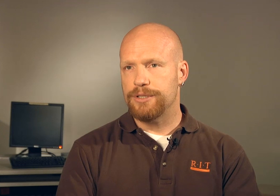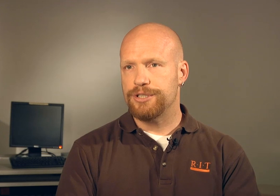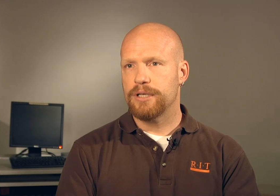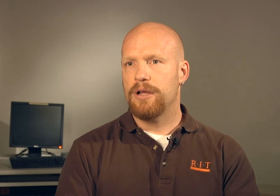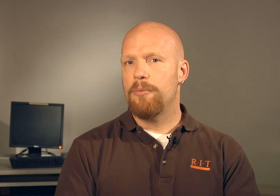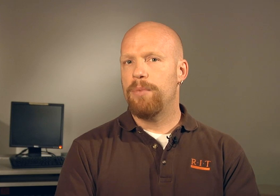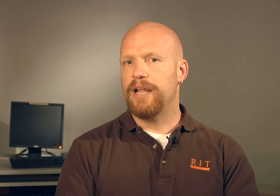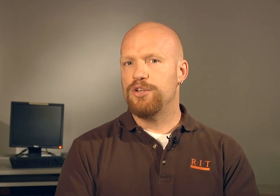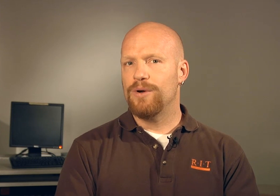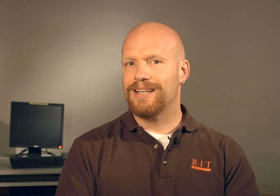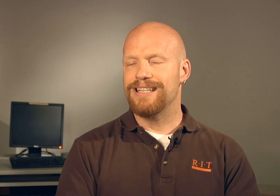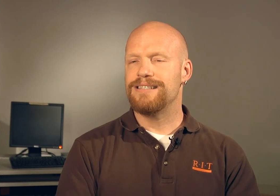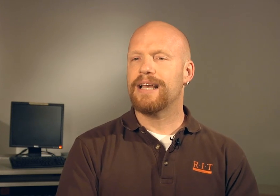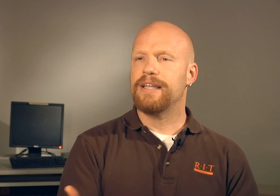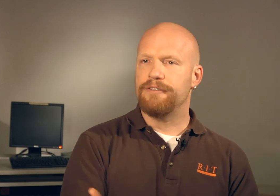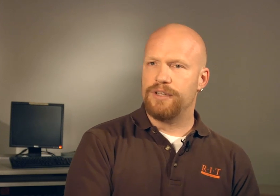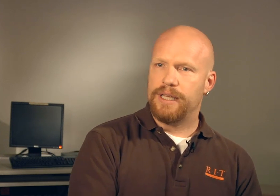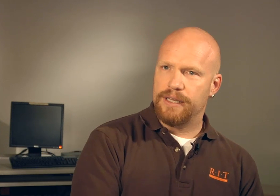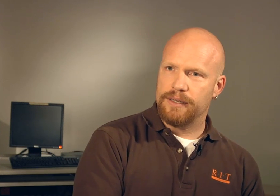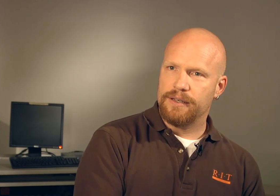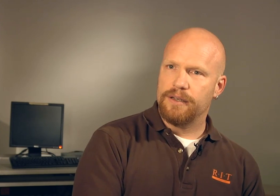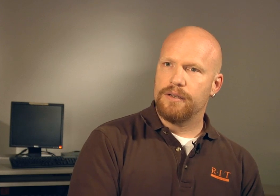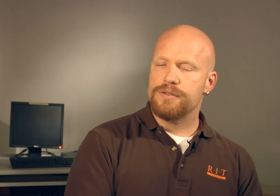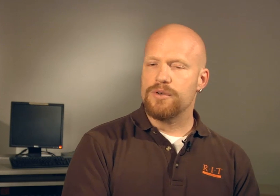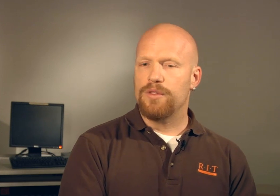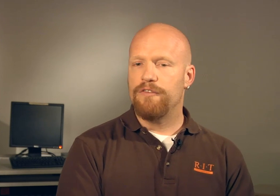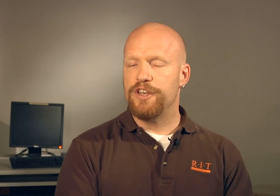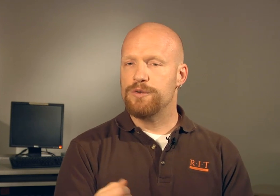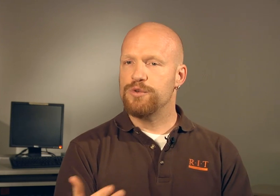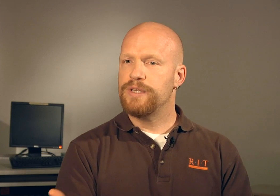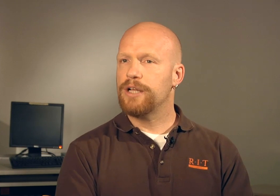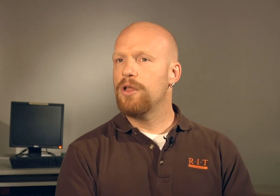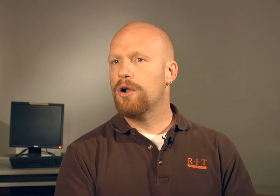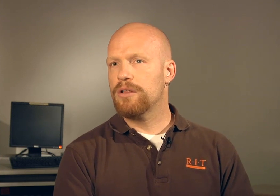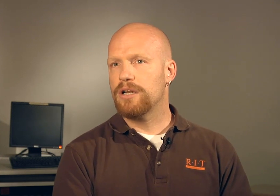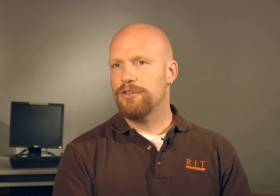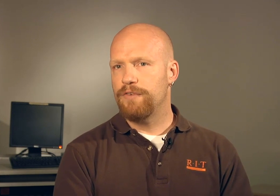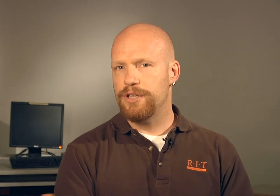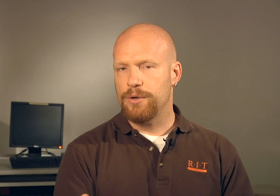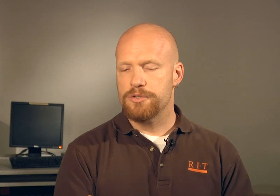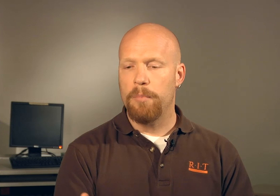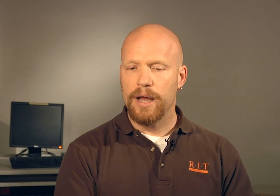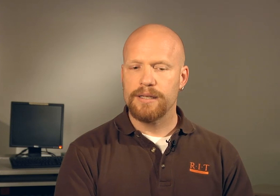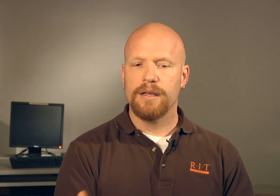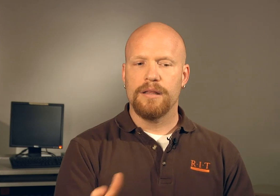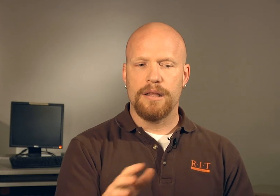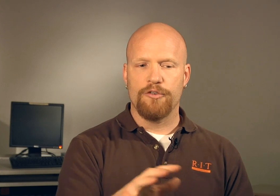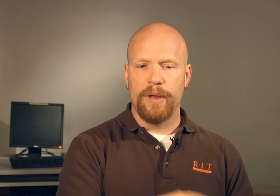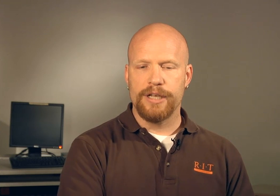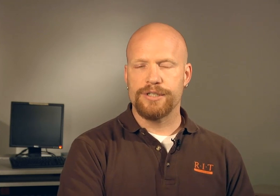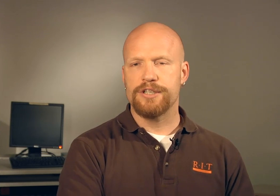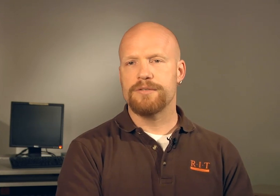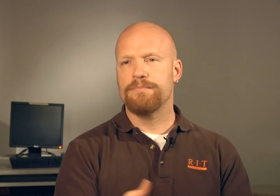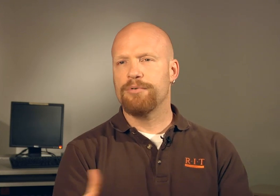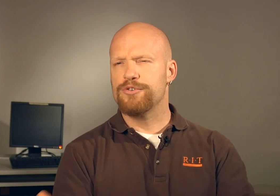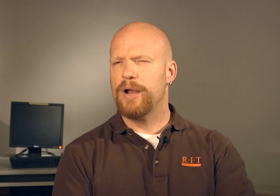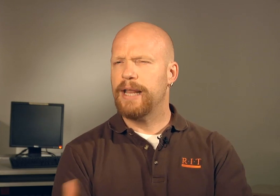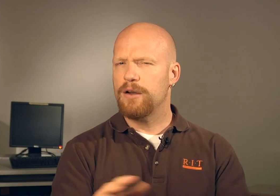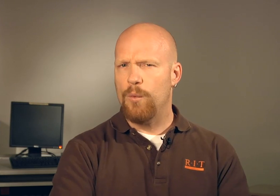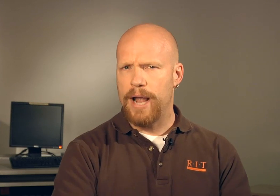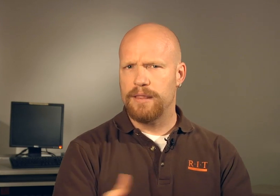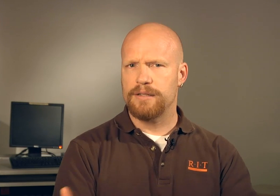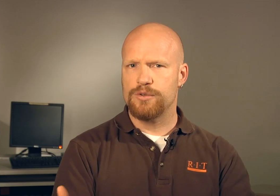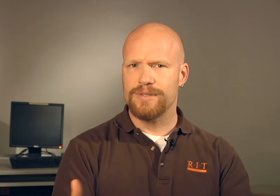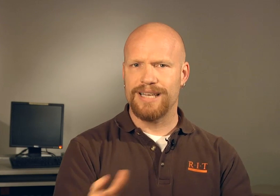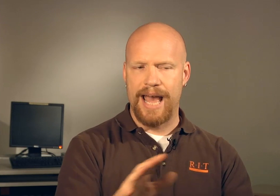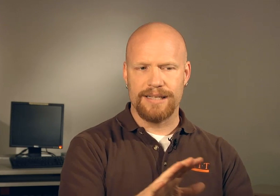sign language, but I do it consecutively. So the videos do take longer than other videos, but the information is portrayed